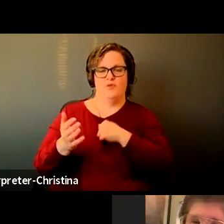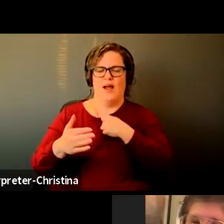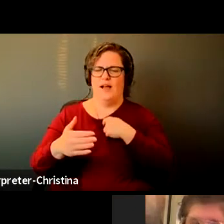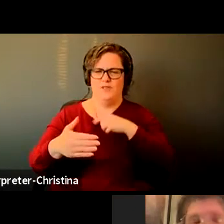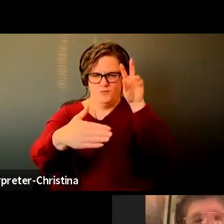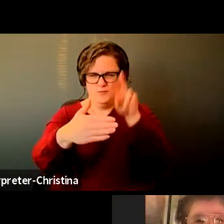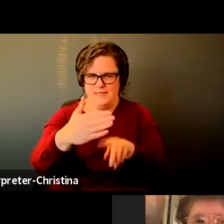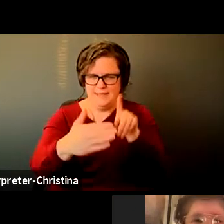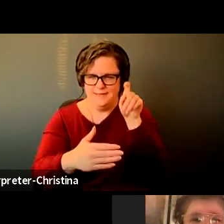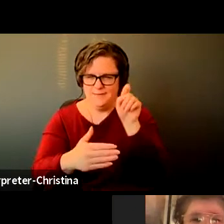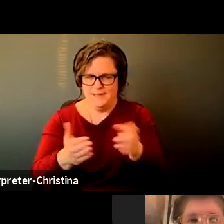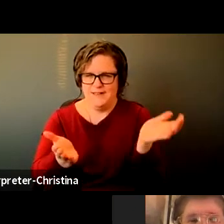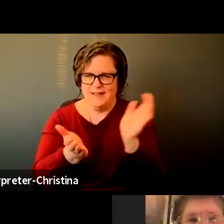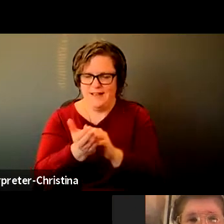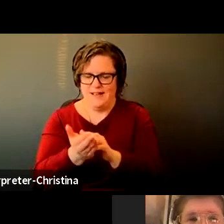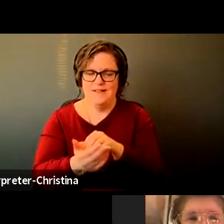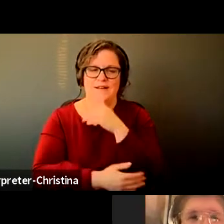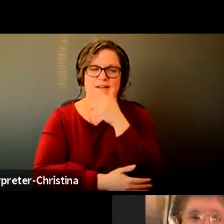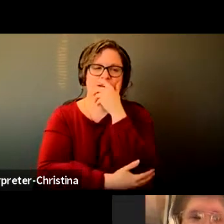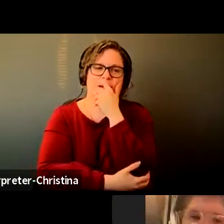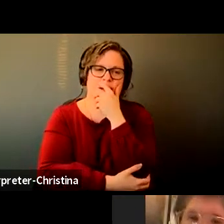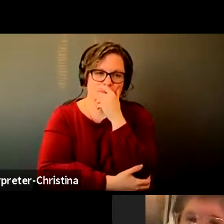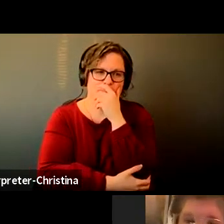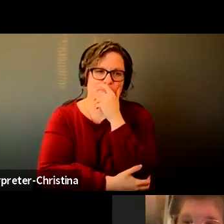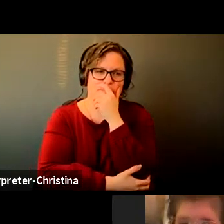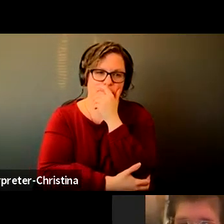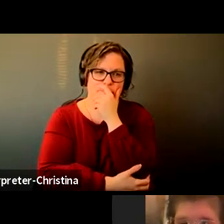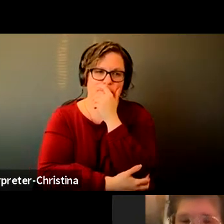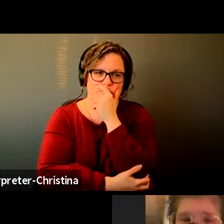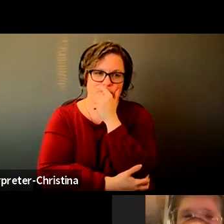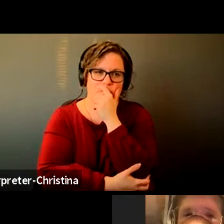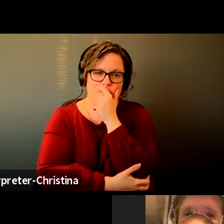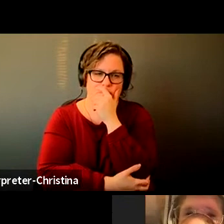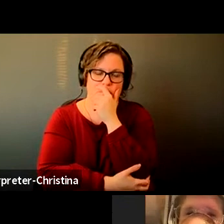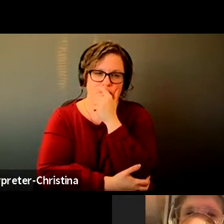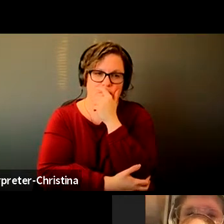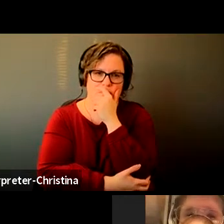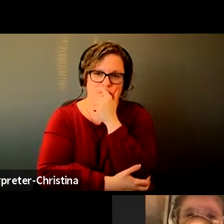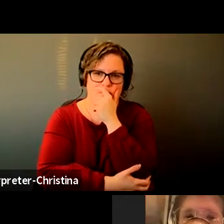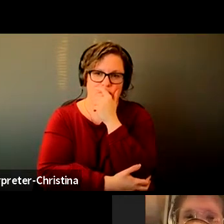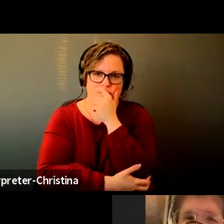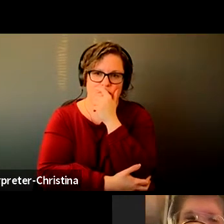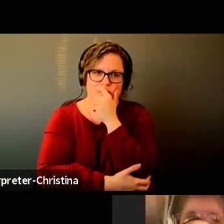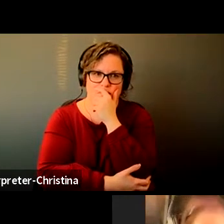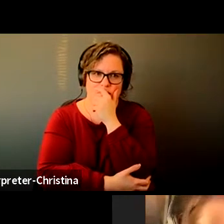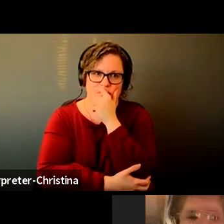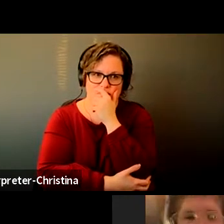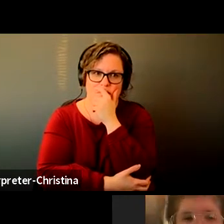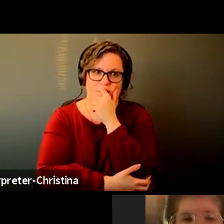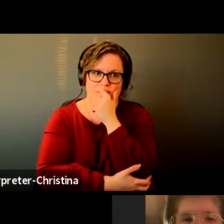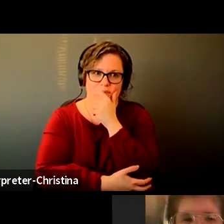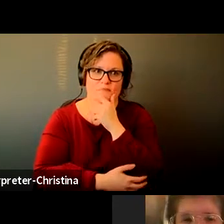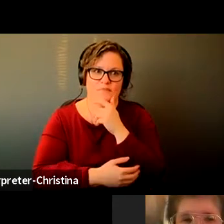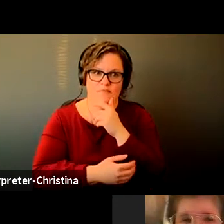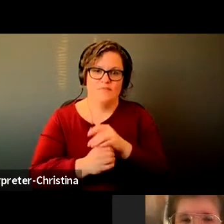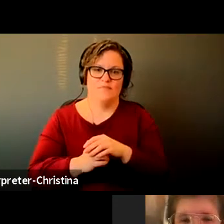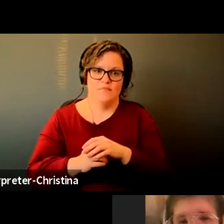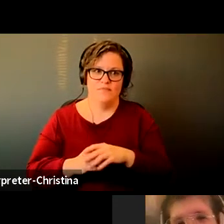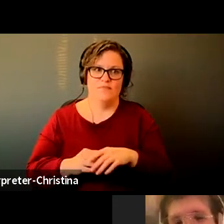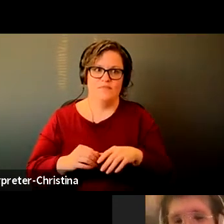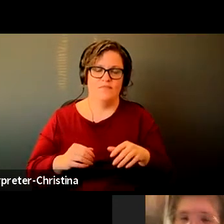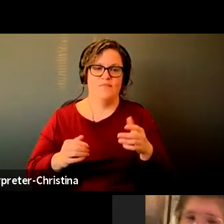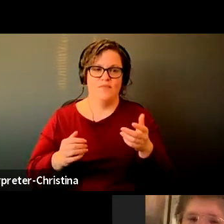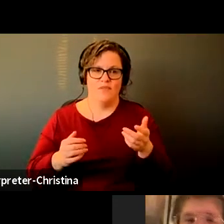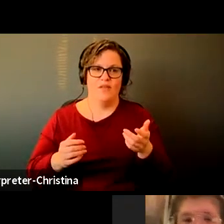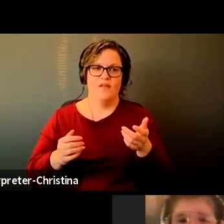for the question again, if that's okay. Been making work now in a physical space, having performed in so many gatherings you created in Montreal. How have